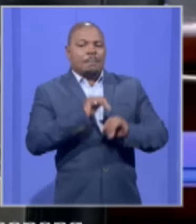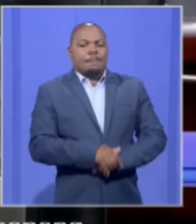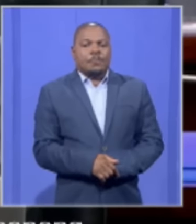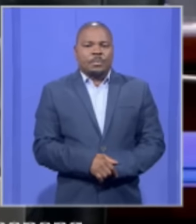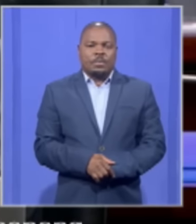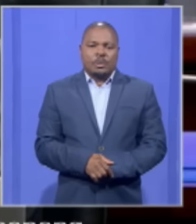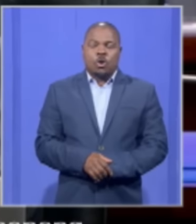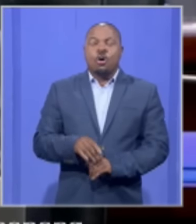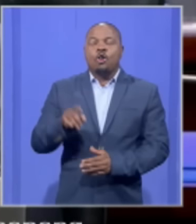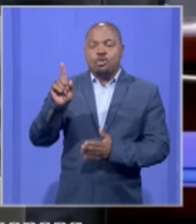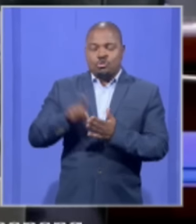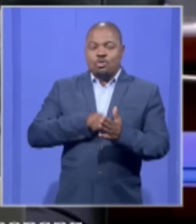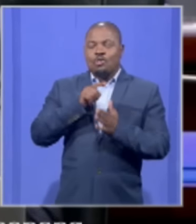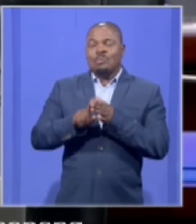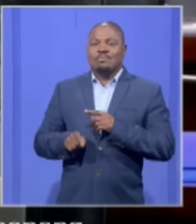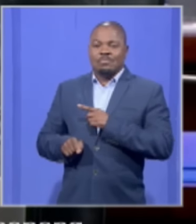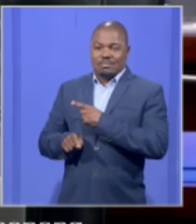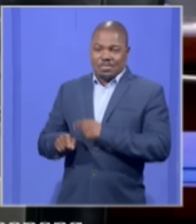They are wrong because